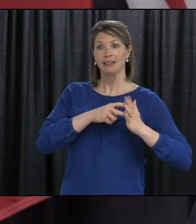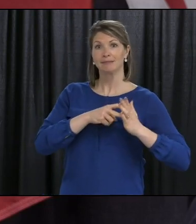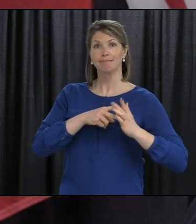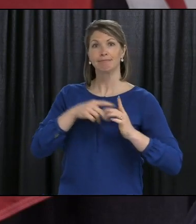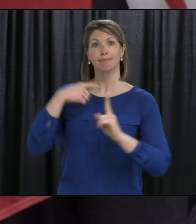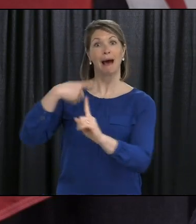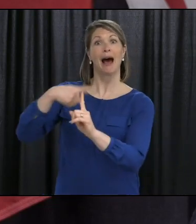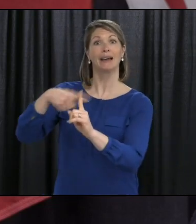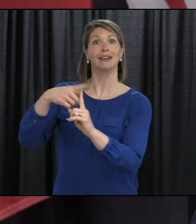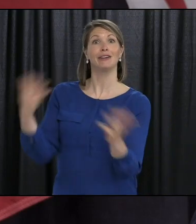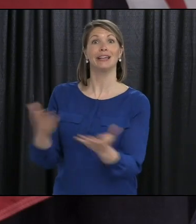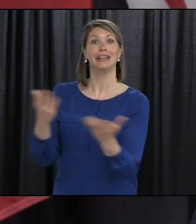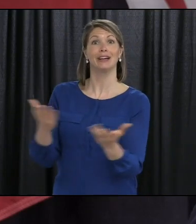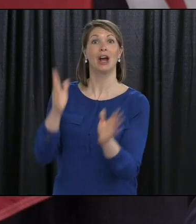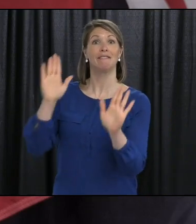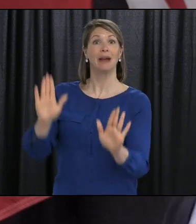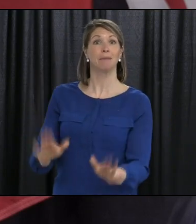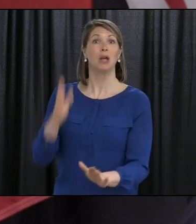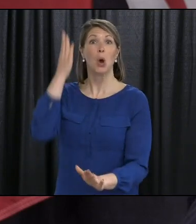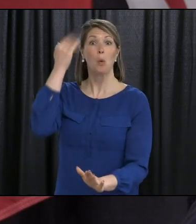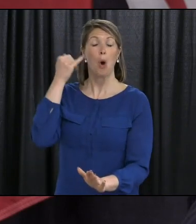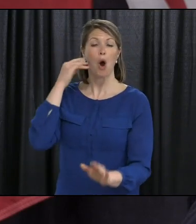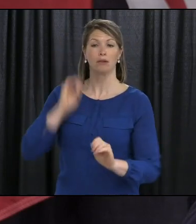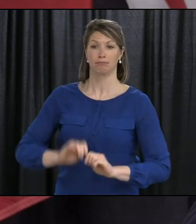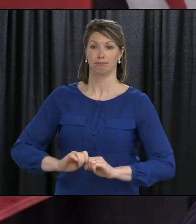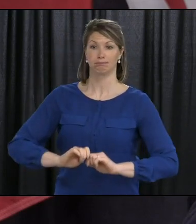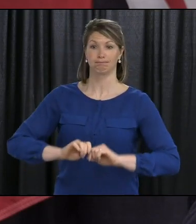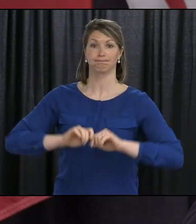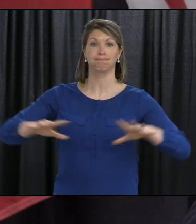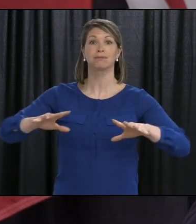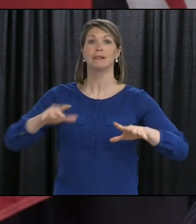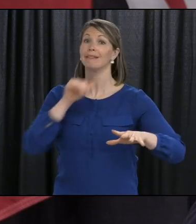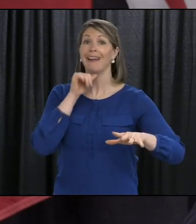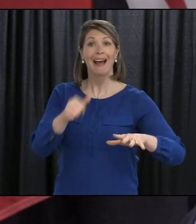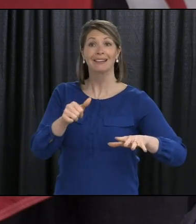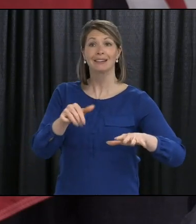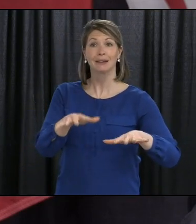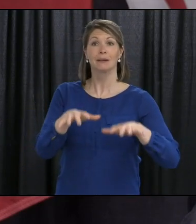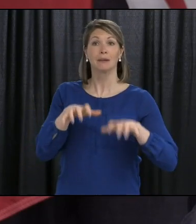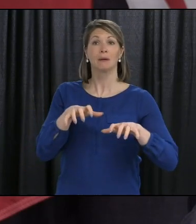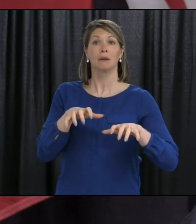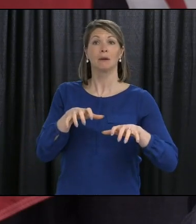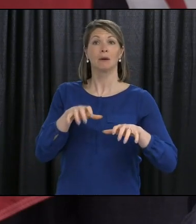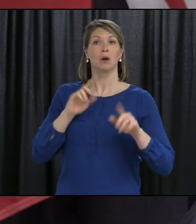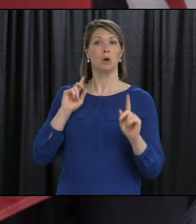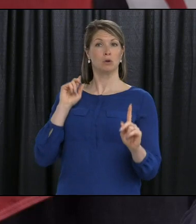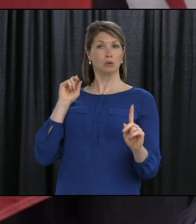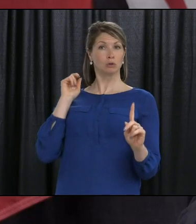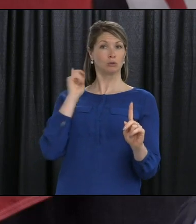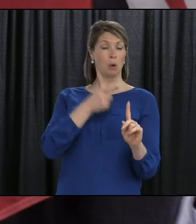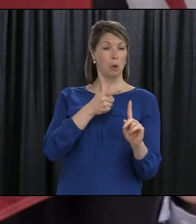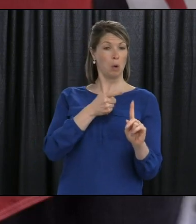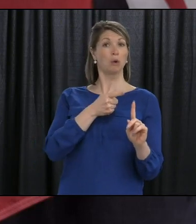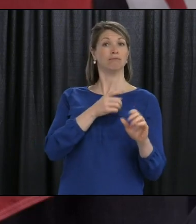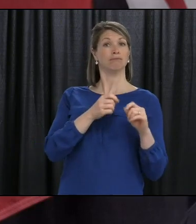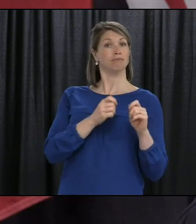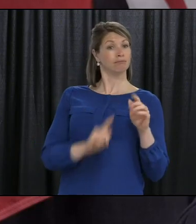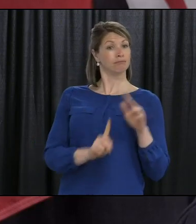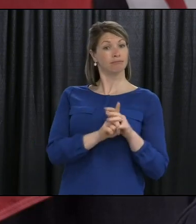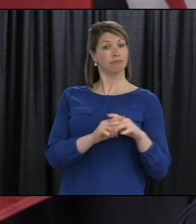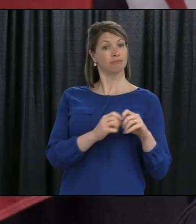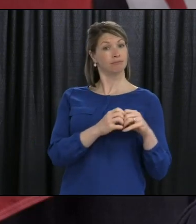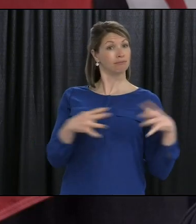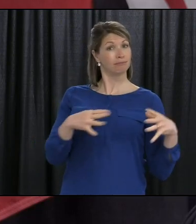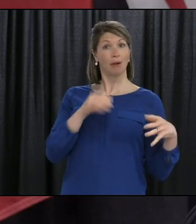our healthcare system, not by people that have been have tested positive. What we're seeing is a delay